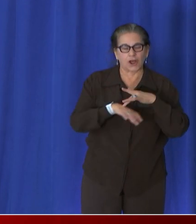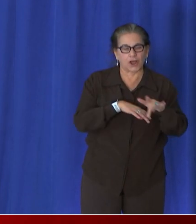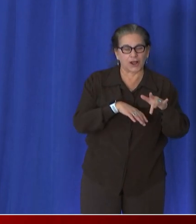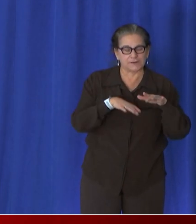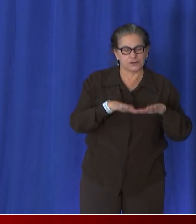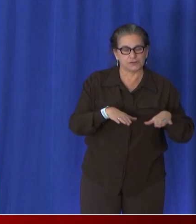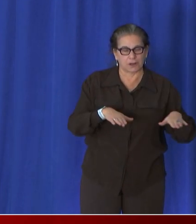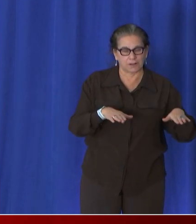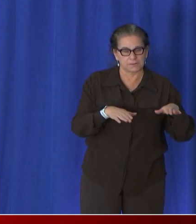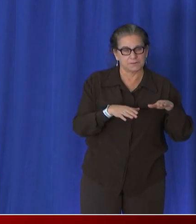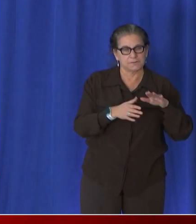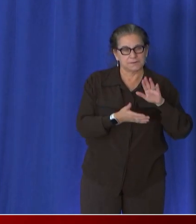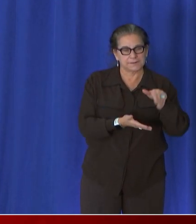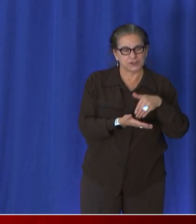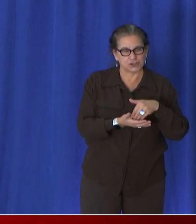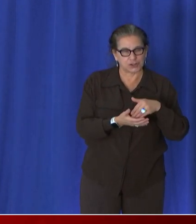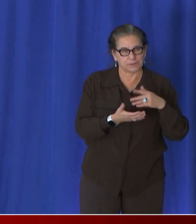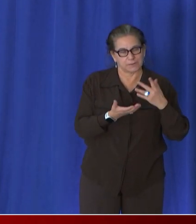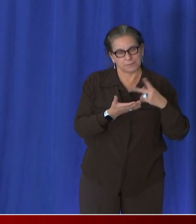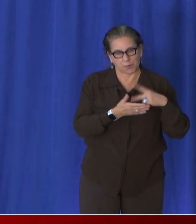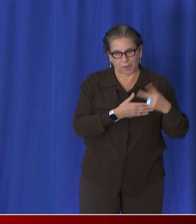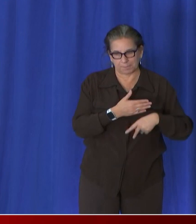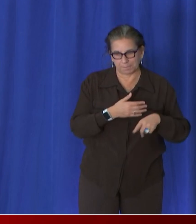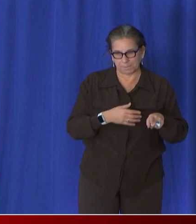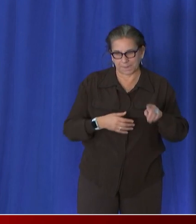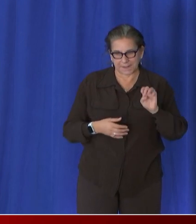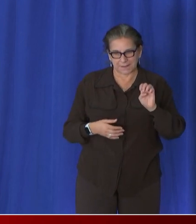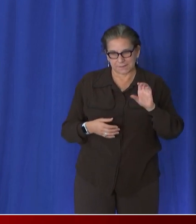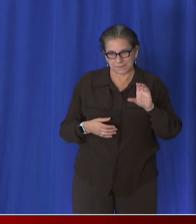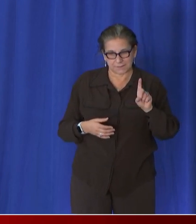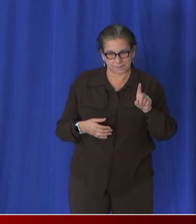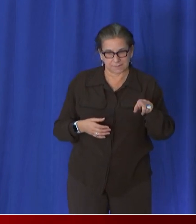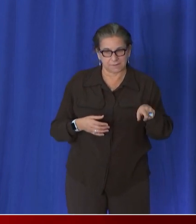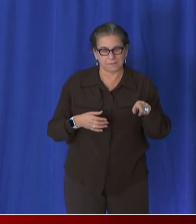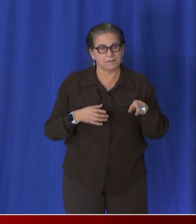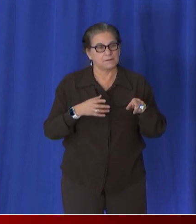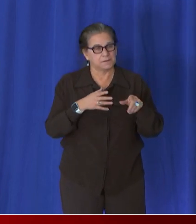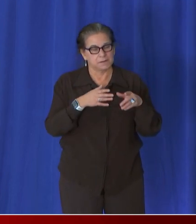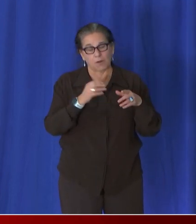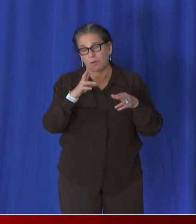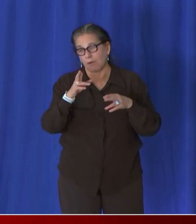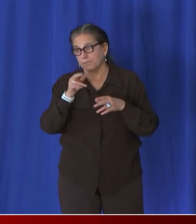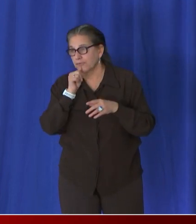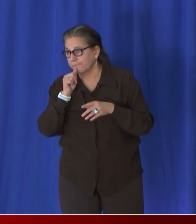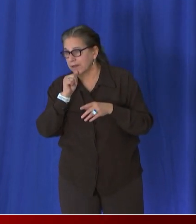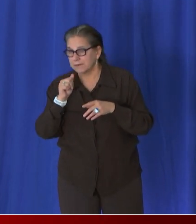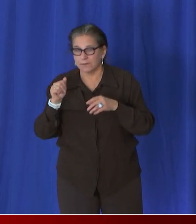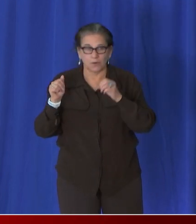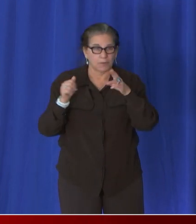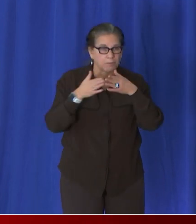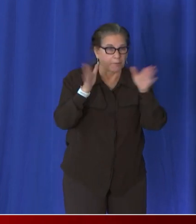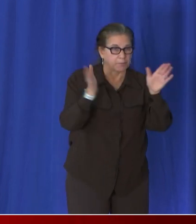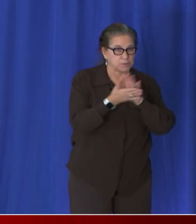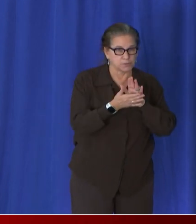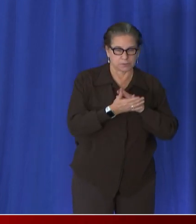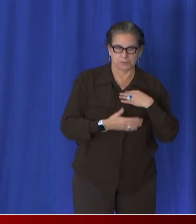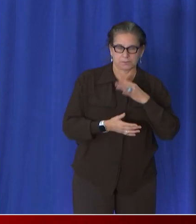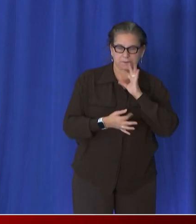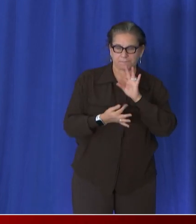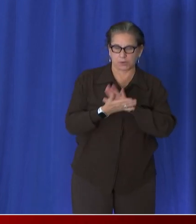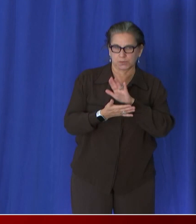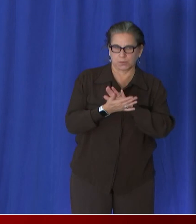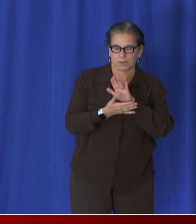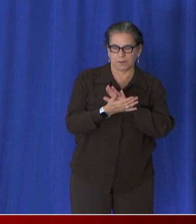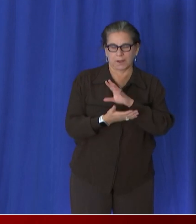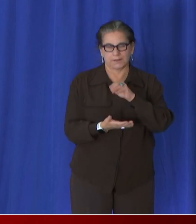students, this is public school, public charter school, private and parochial schools as well, will need to be